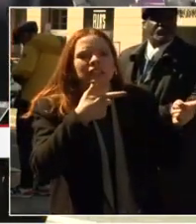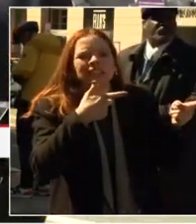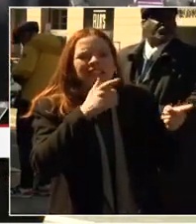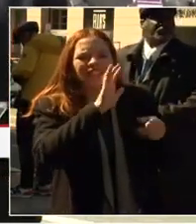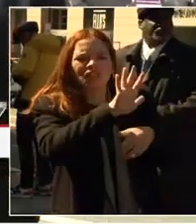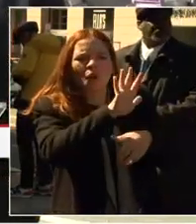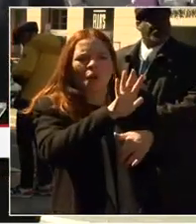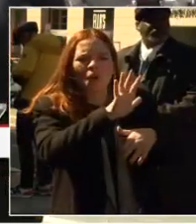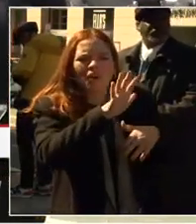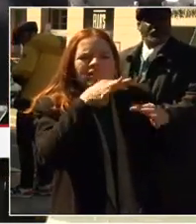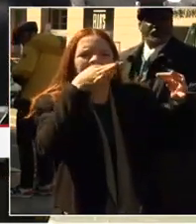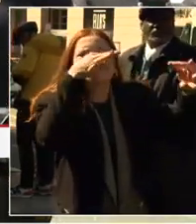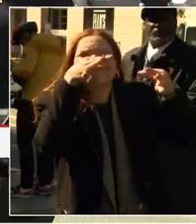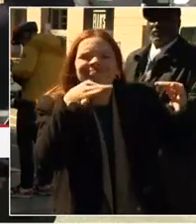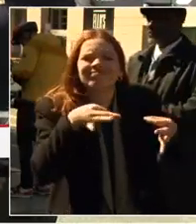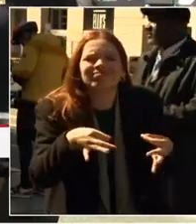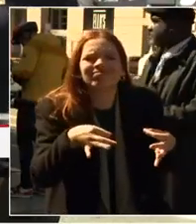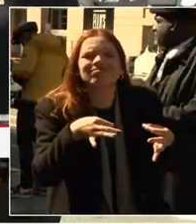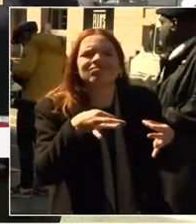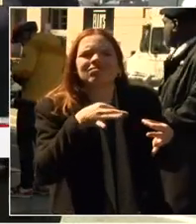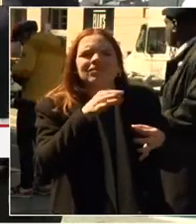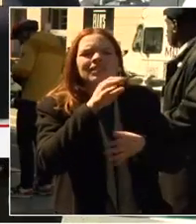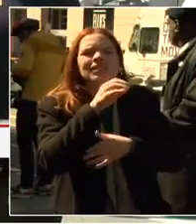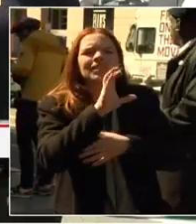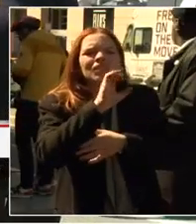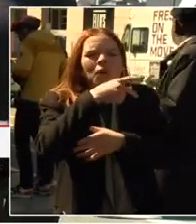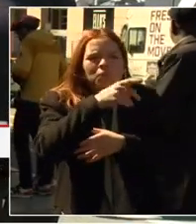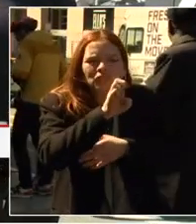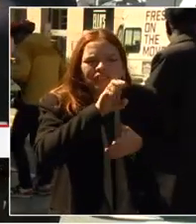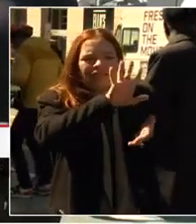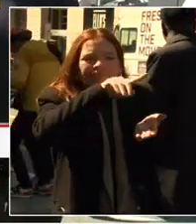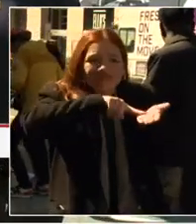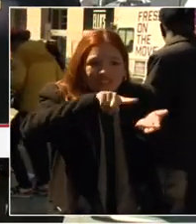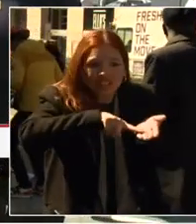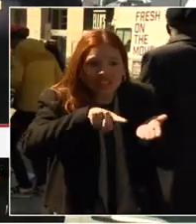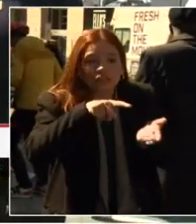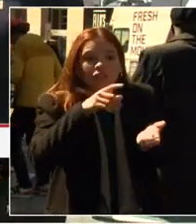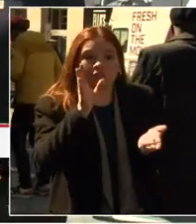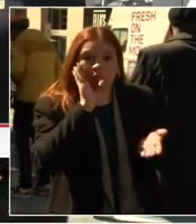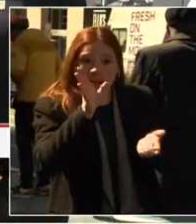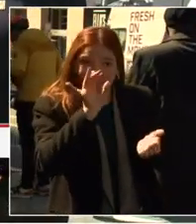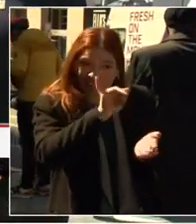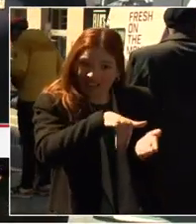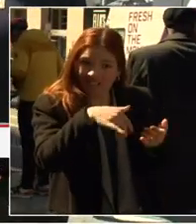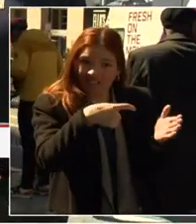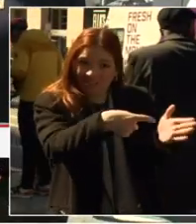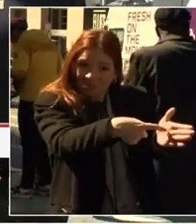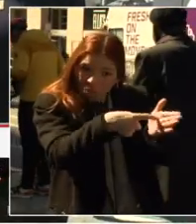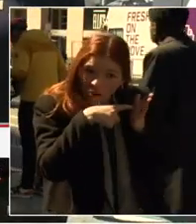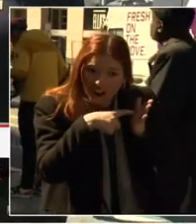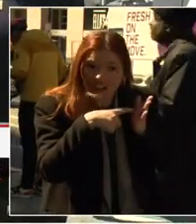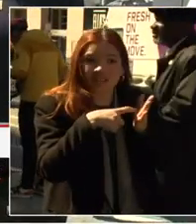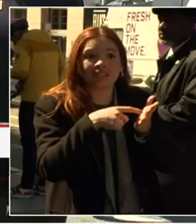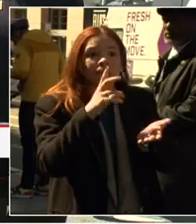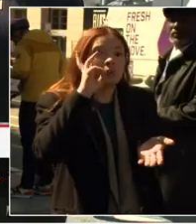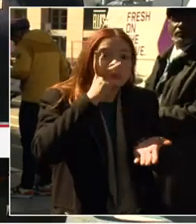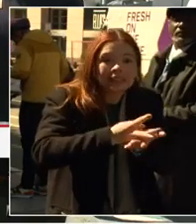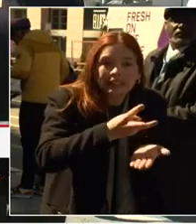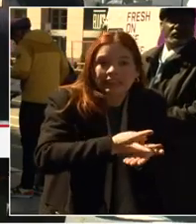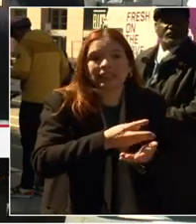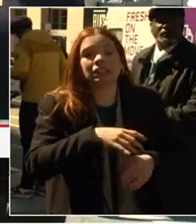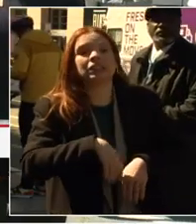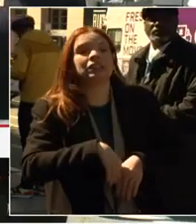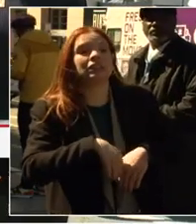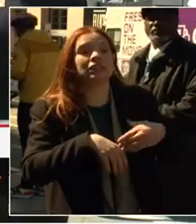of your investigation? Will you be subpoenaing witnesses? Is Mr. Falchicchio cooperating with your investigation? And just